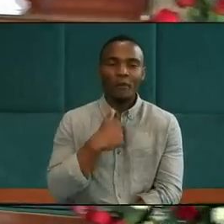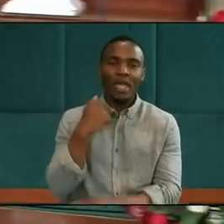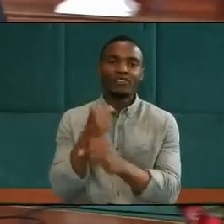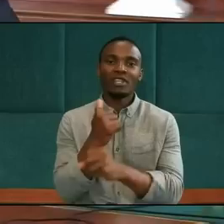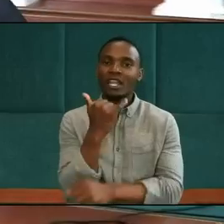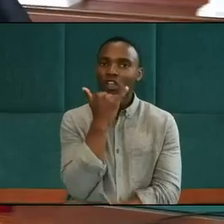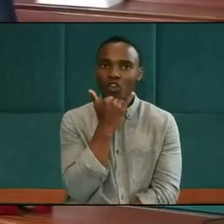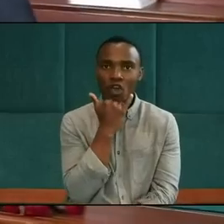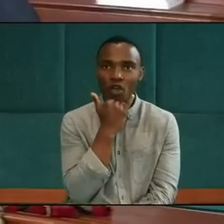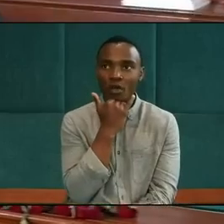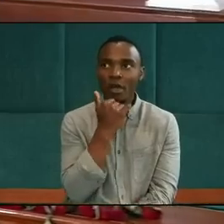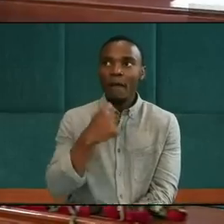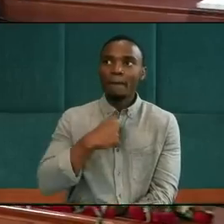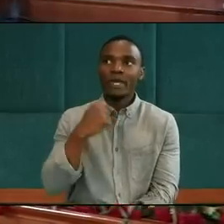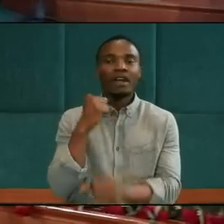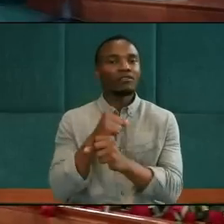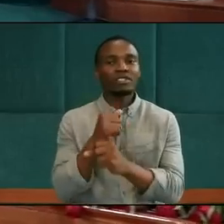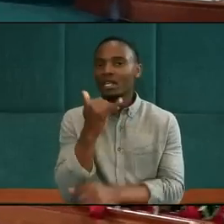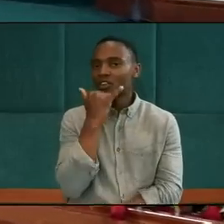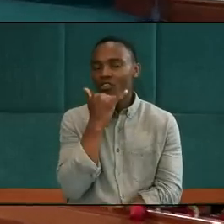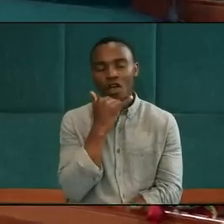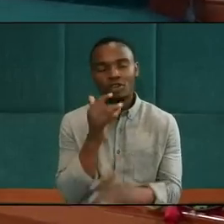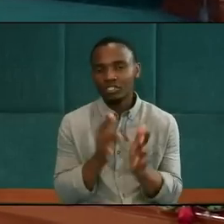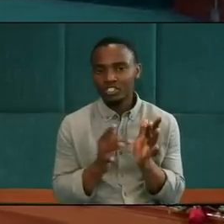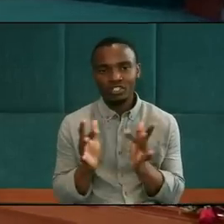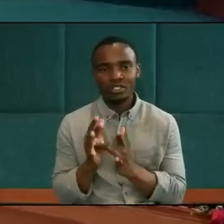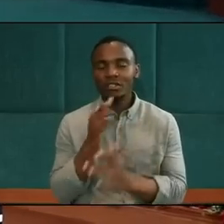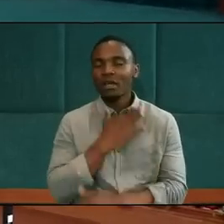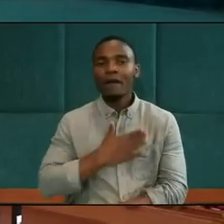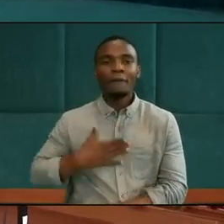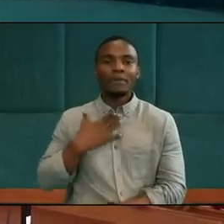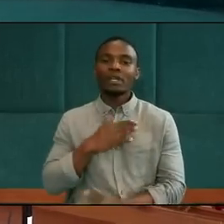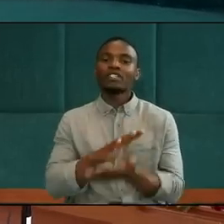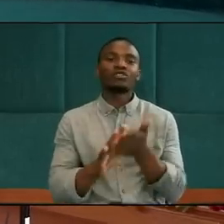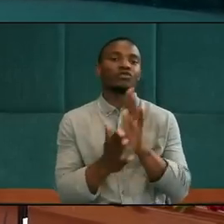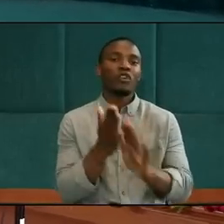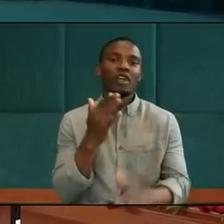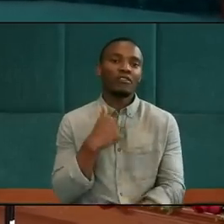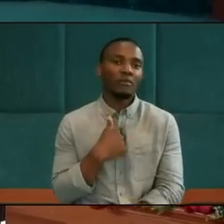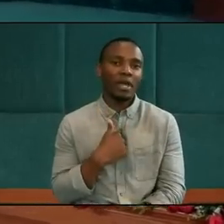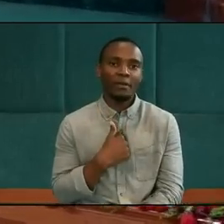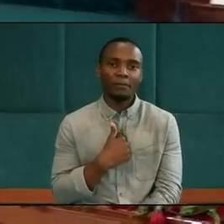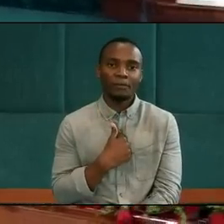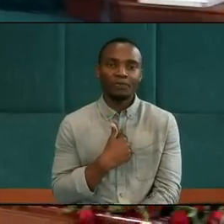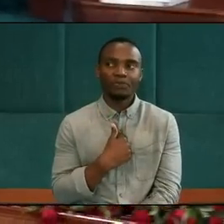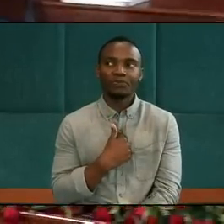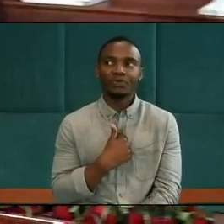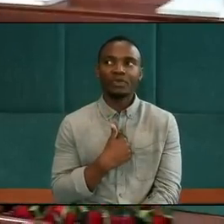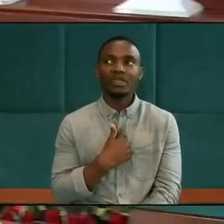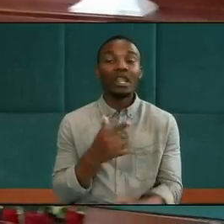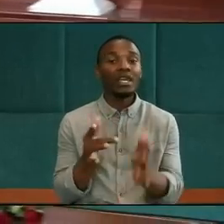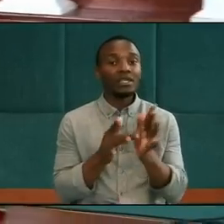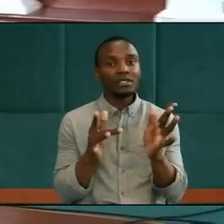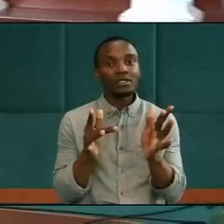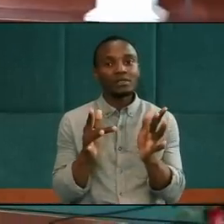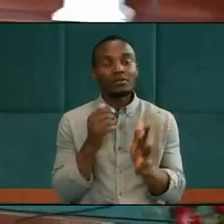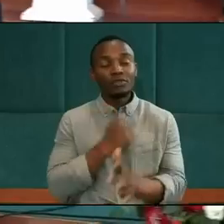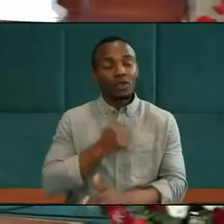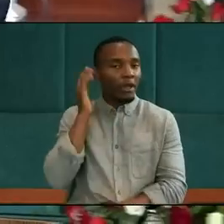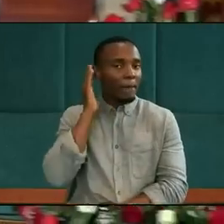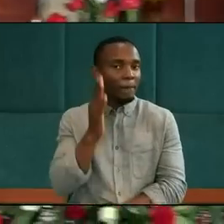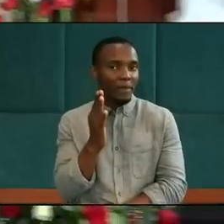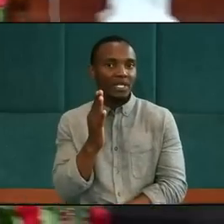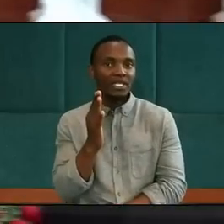messed up. I messed up, Jesus. Please forgive me. He wept. He